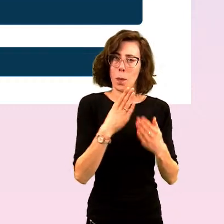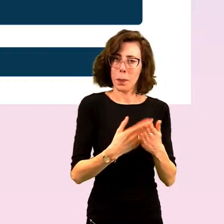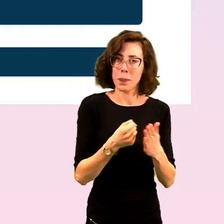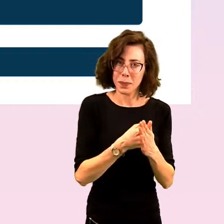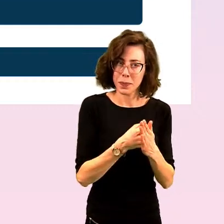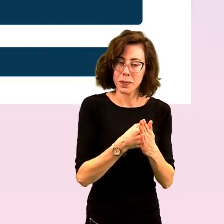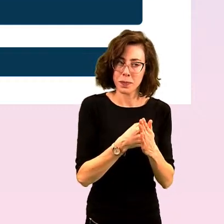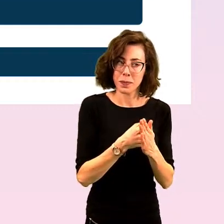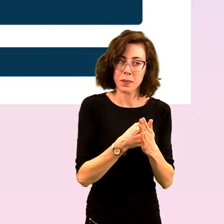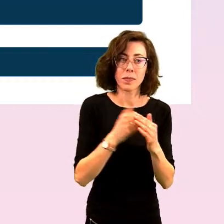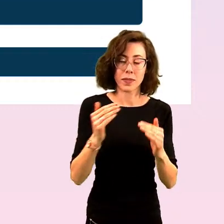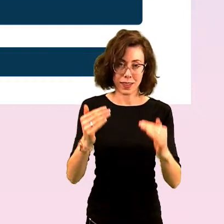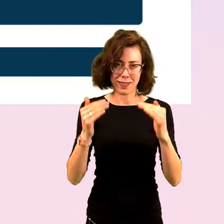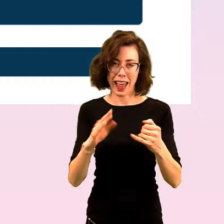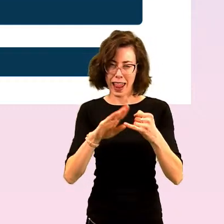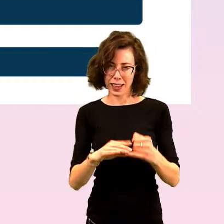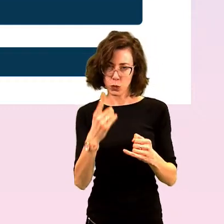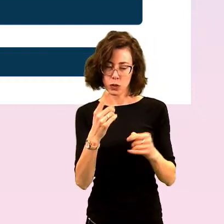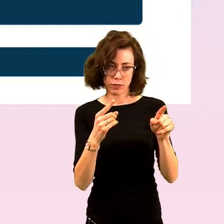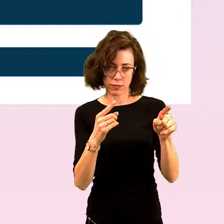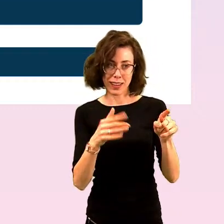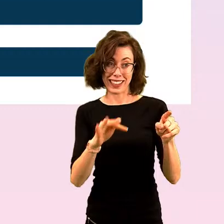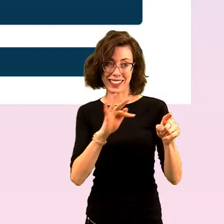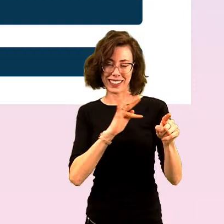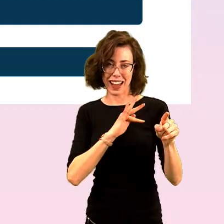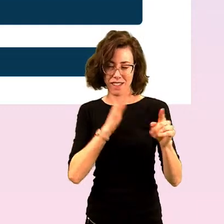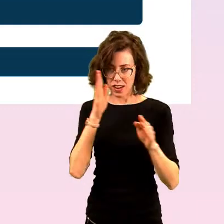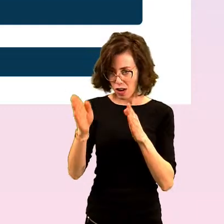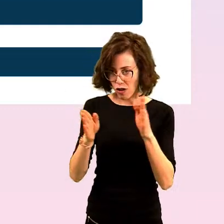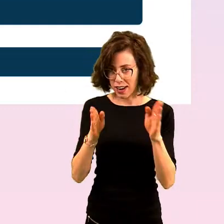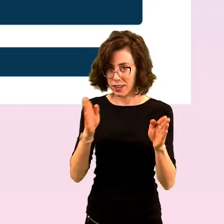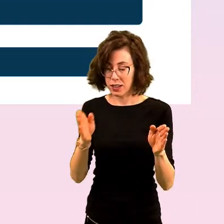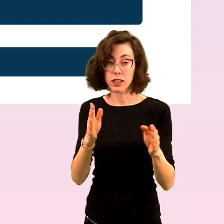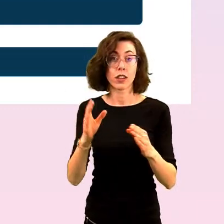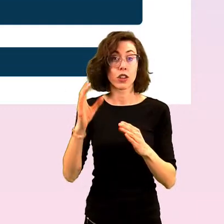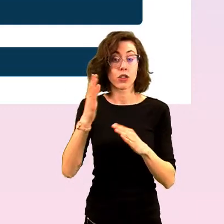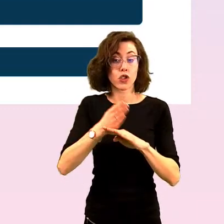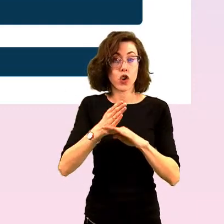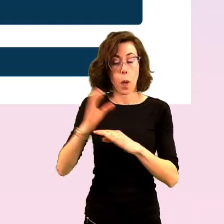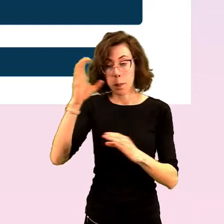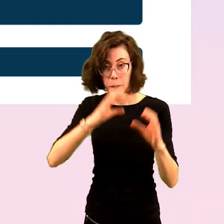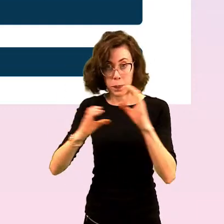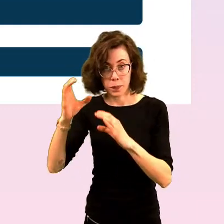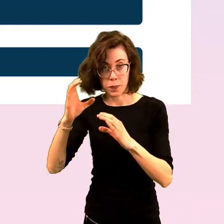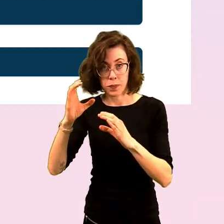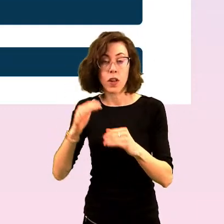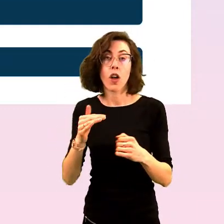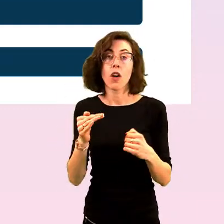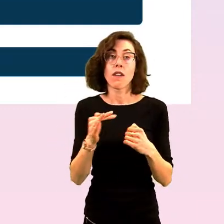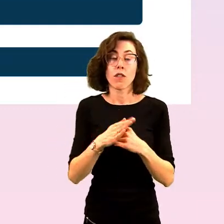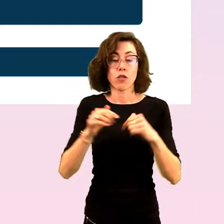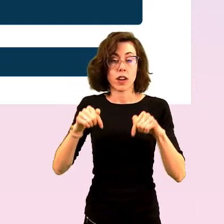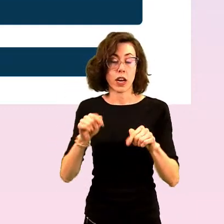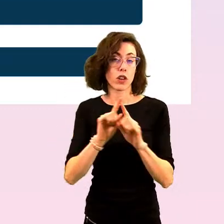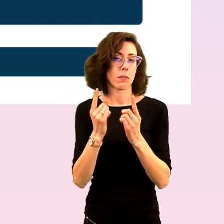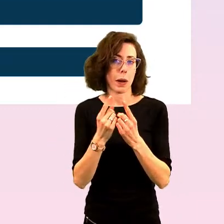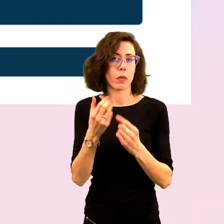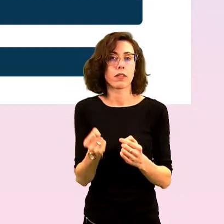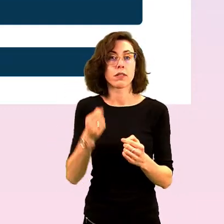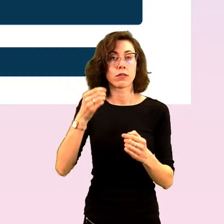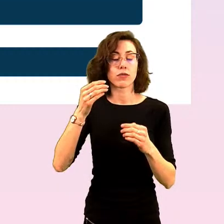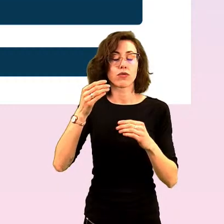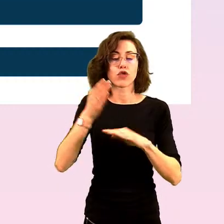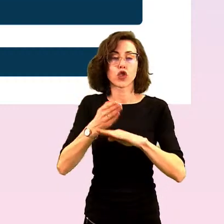job search, and an awful lot of people do this. For us in the department, we have jobsireland.ie,